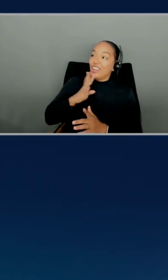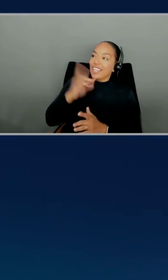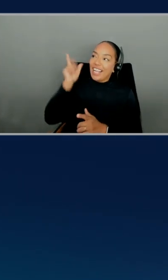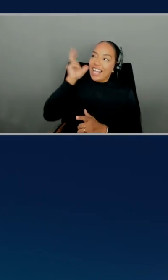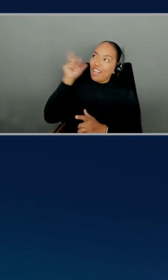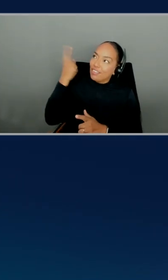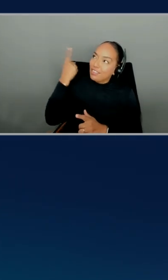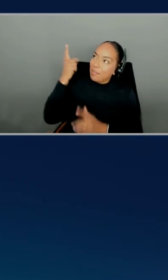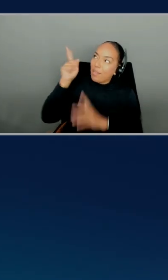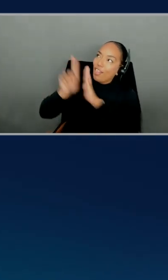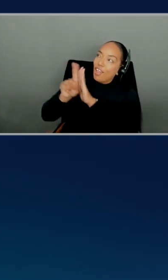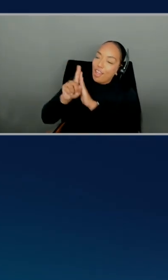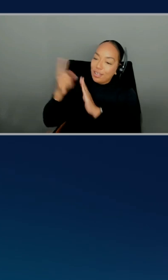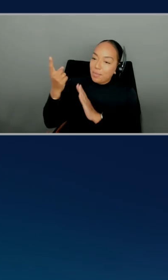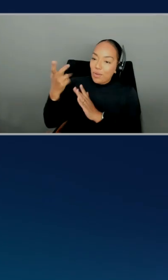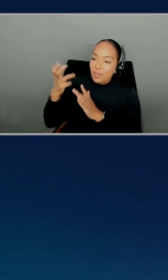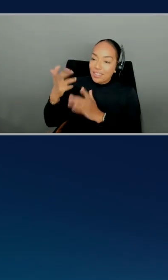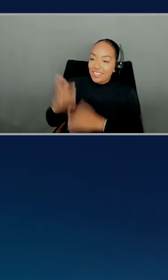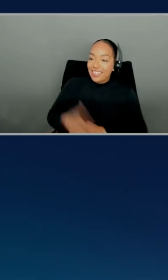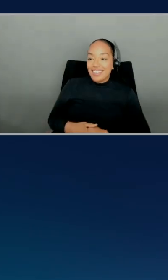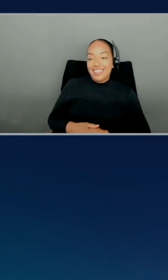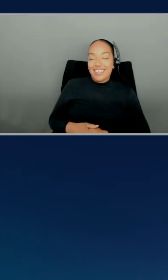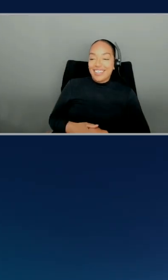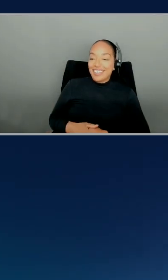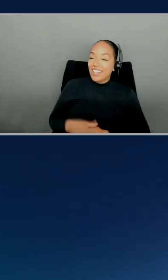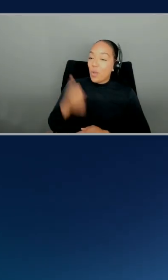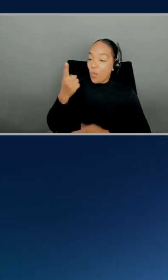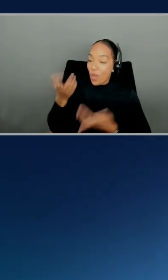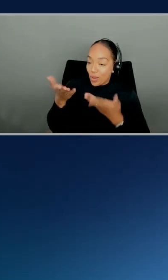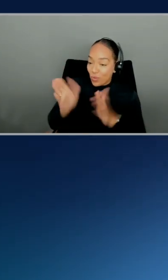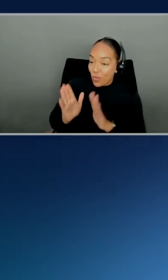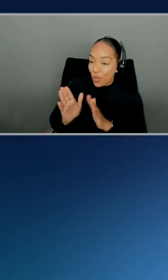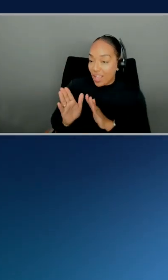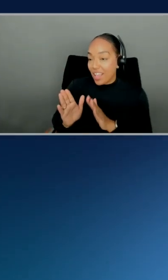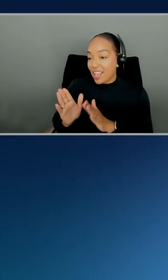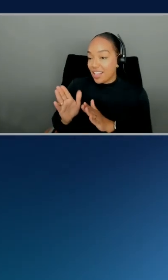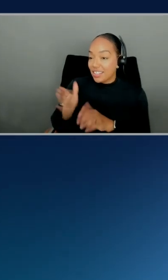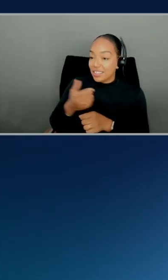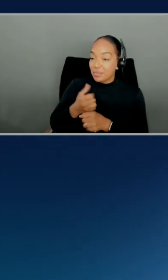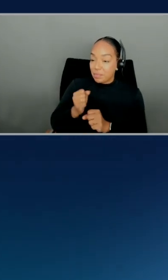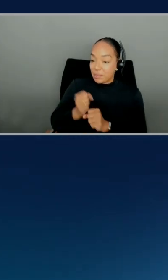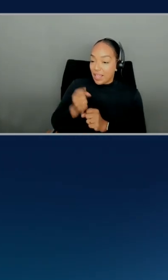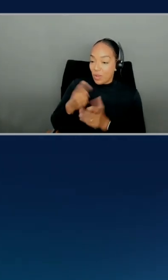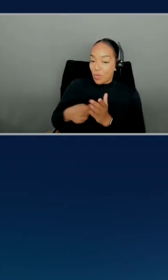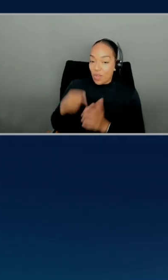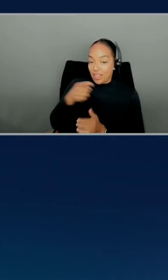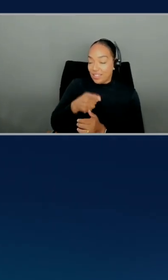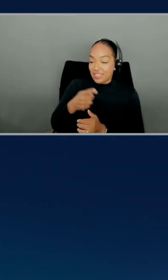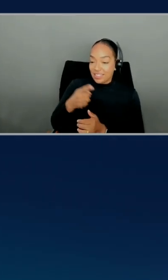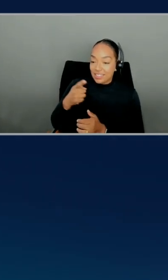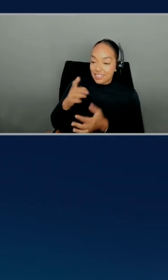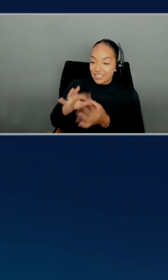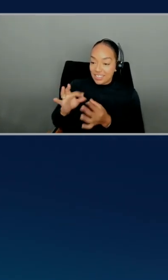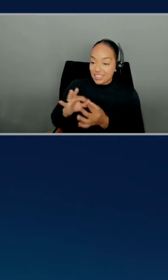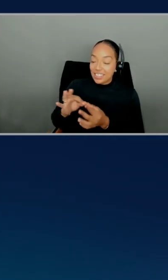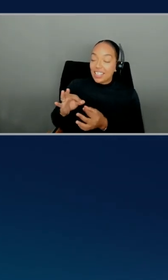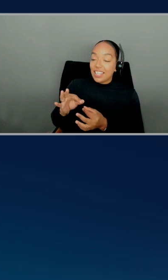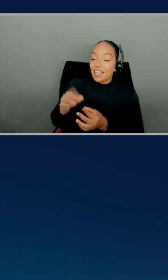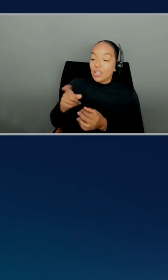That's the summit. Yeah, that's the summit. So one way to make what Thomas talked about a reality is that you can use our document